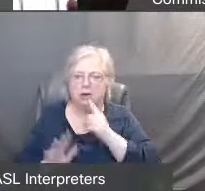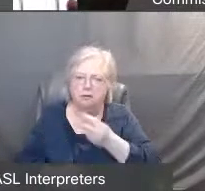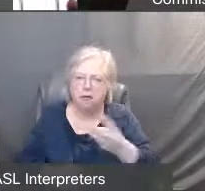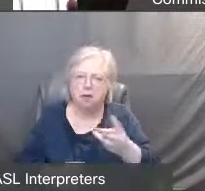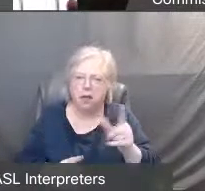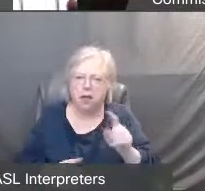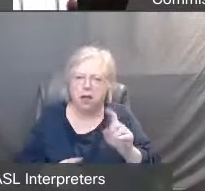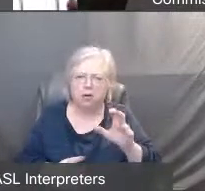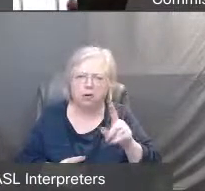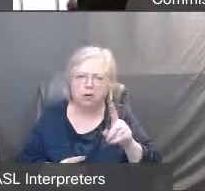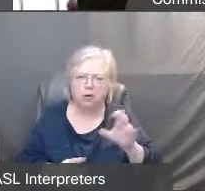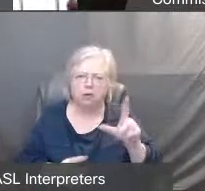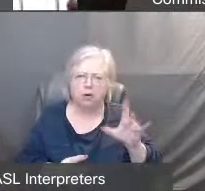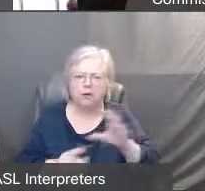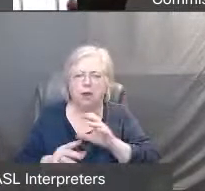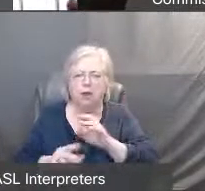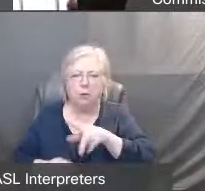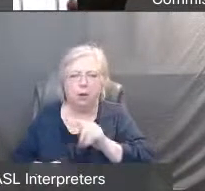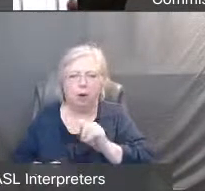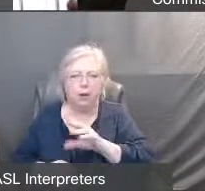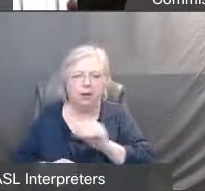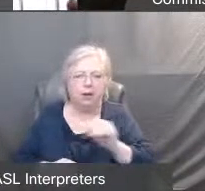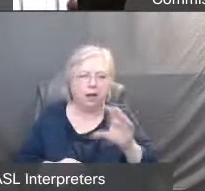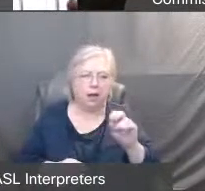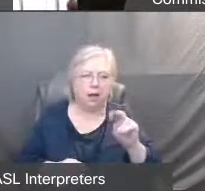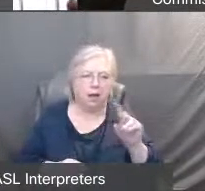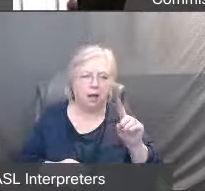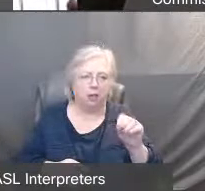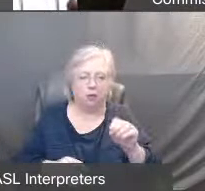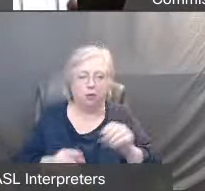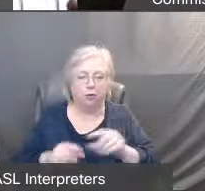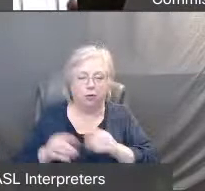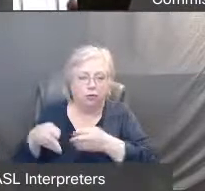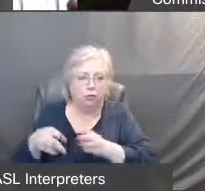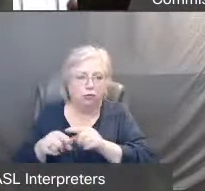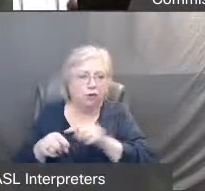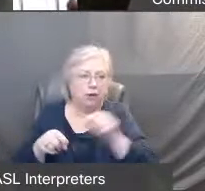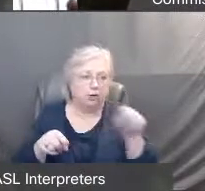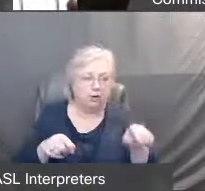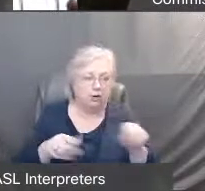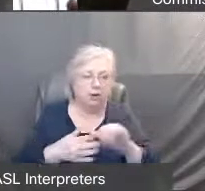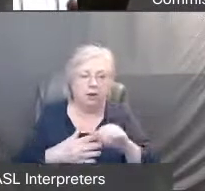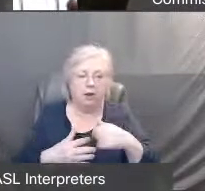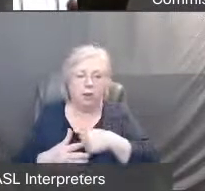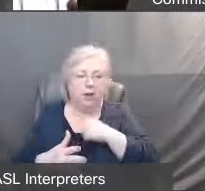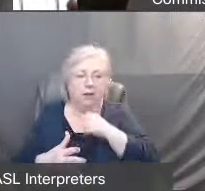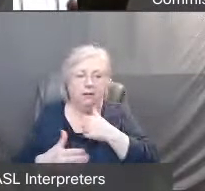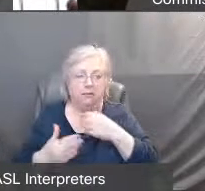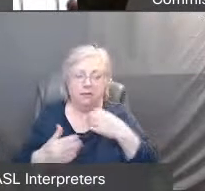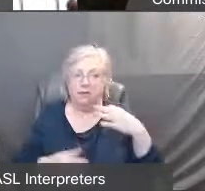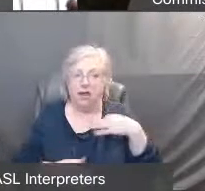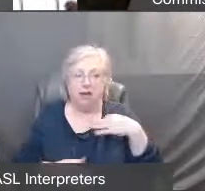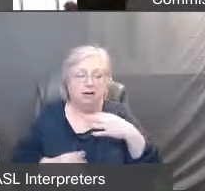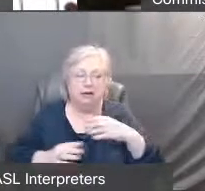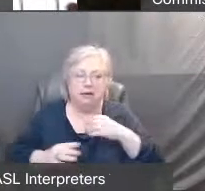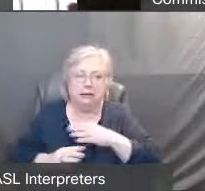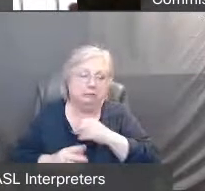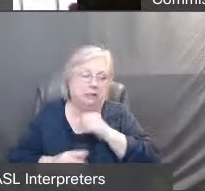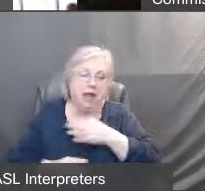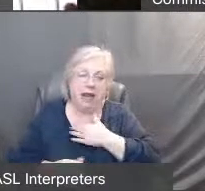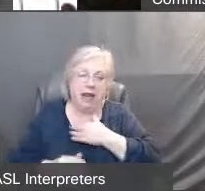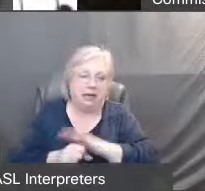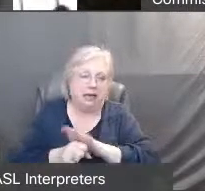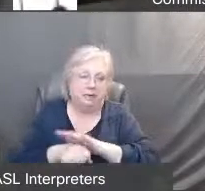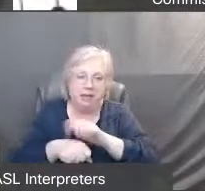hundred apartments and condominiums directly across the street that we as volunteers simply haven't had time to visit. Our